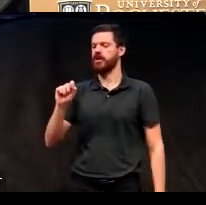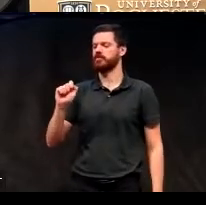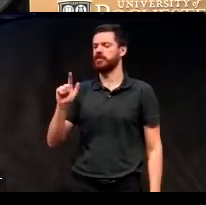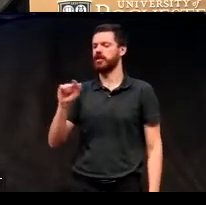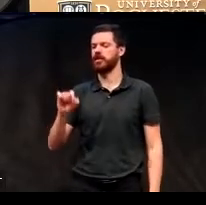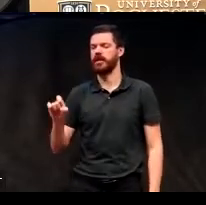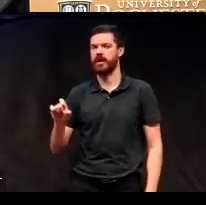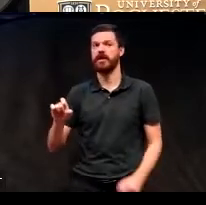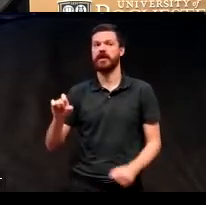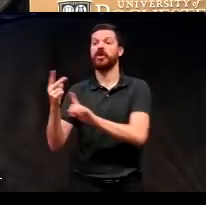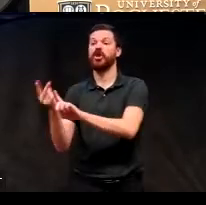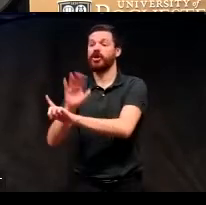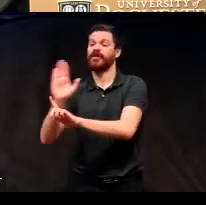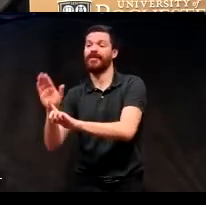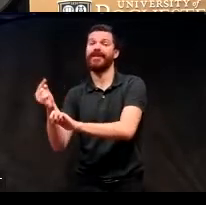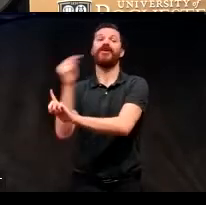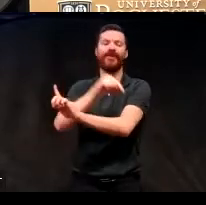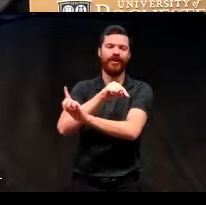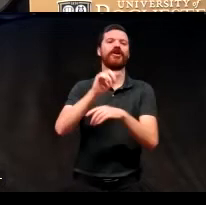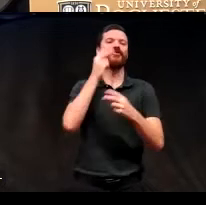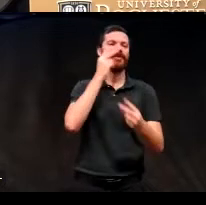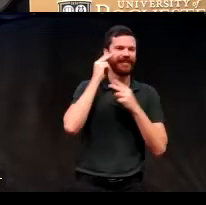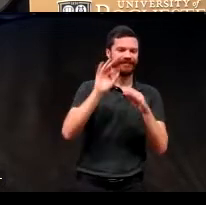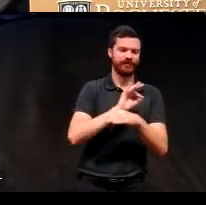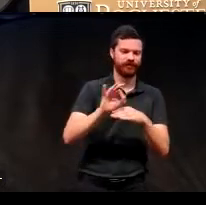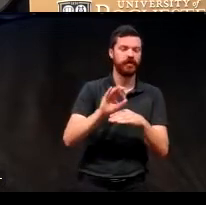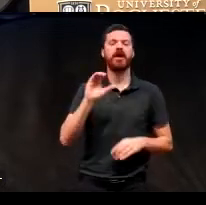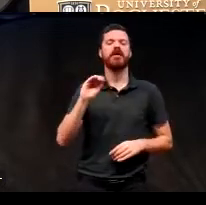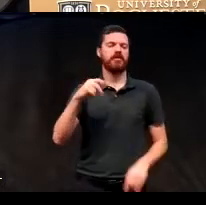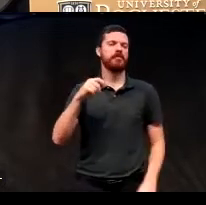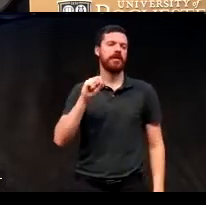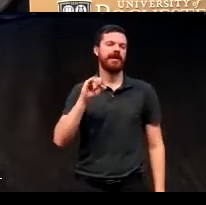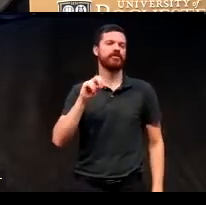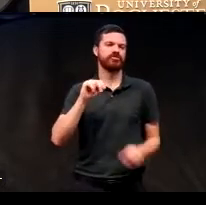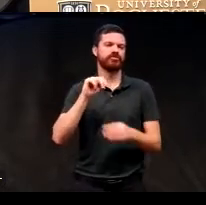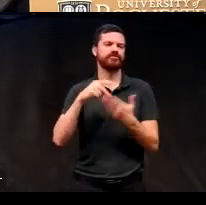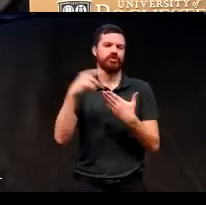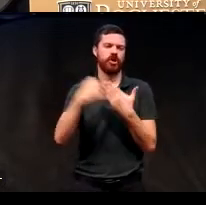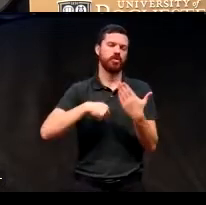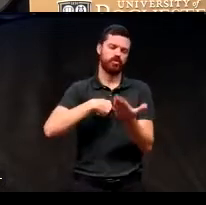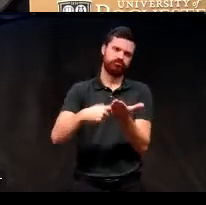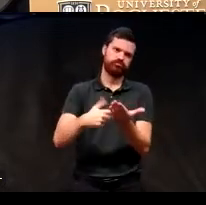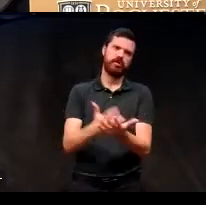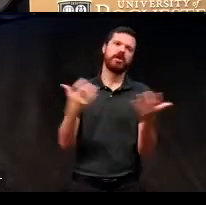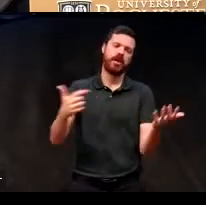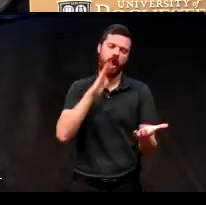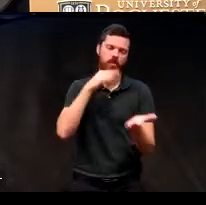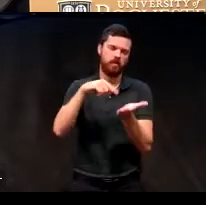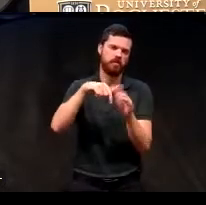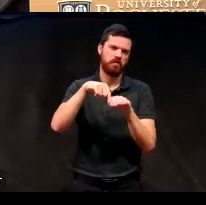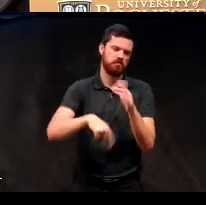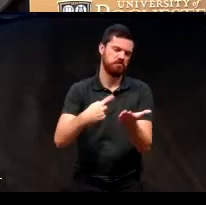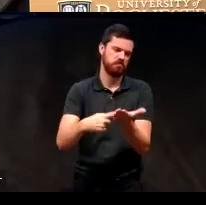by looking at the reflective functioning. And in the Compassion Project, we use this a lot, and I'll go into that a little bit